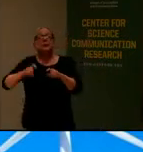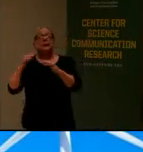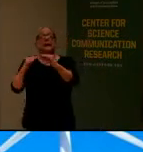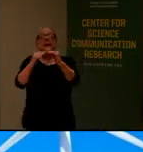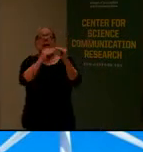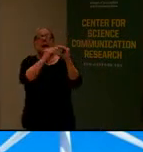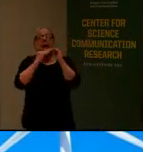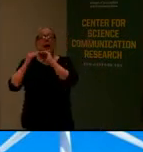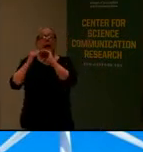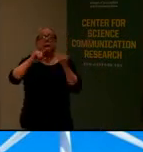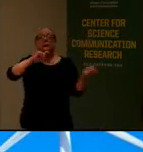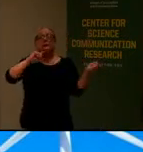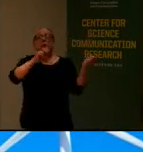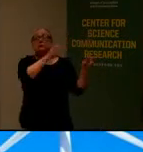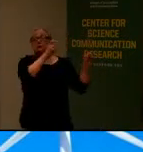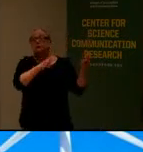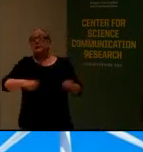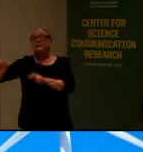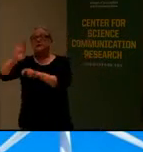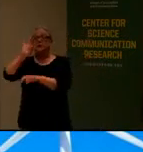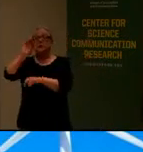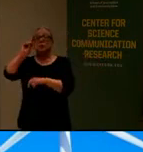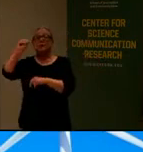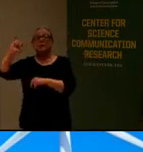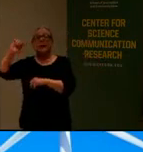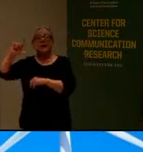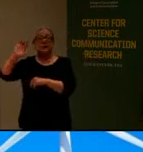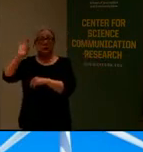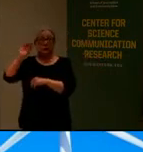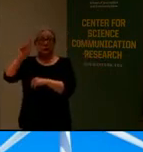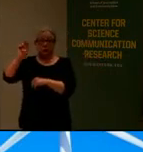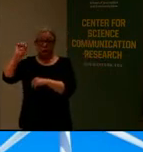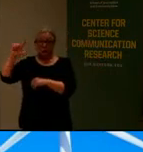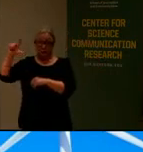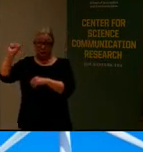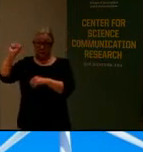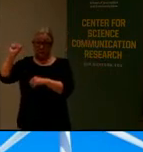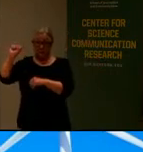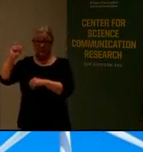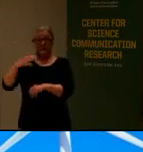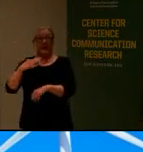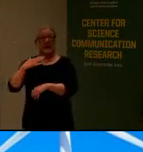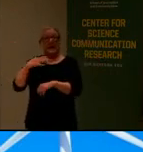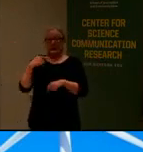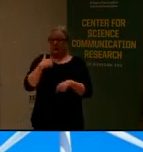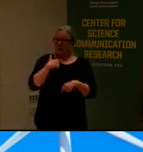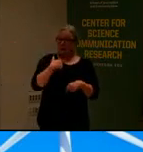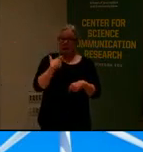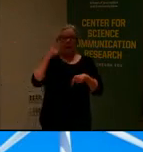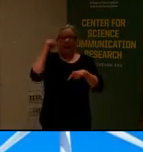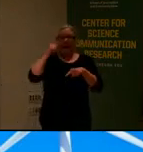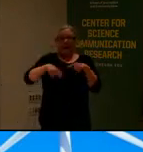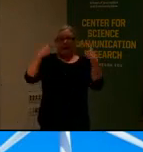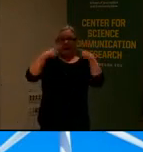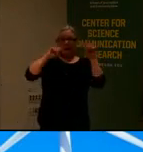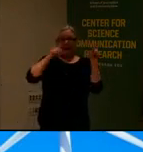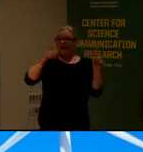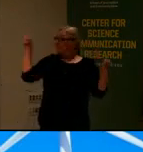from fossil fuels. And I realized my toolbox as an emergency medicine physician could not achieve this